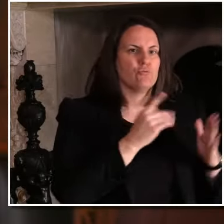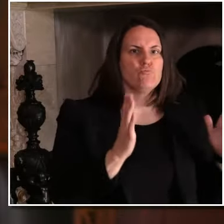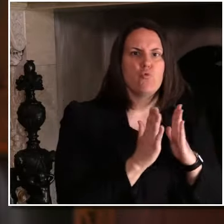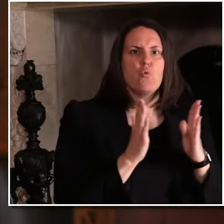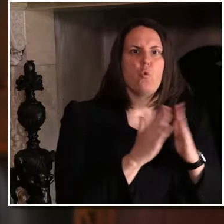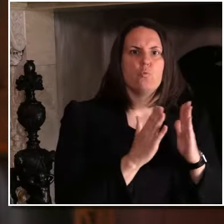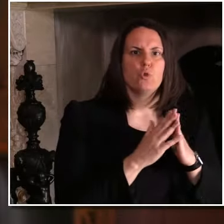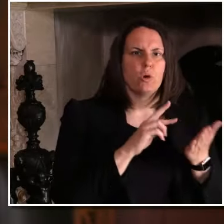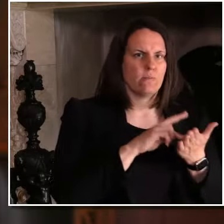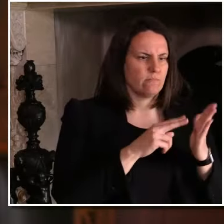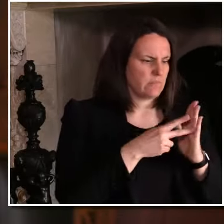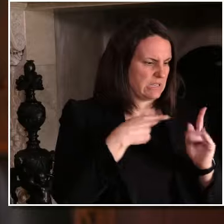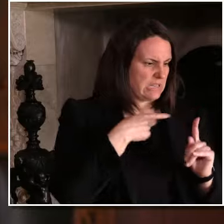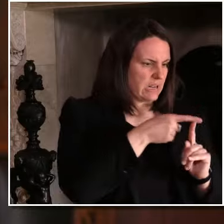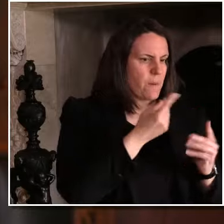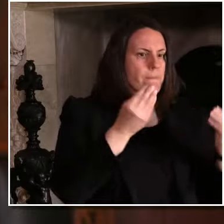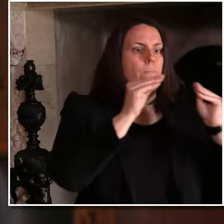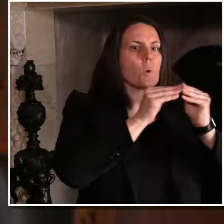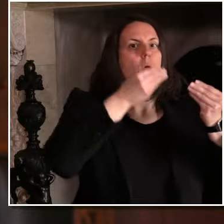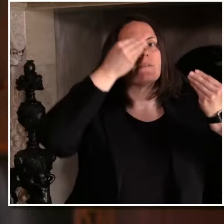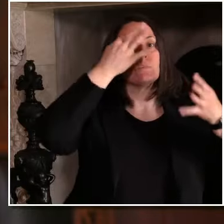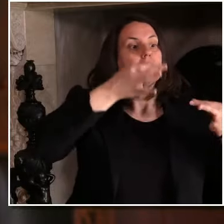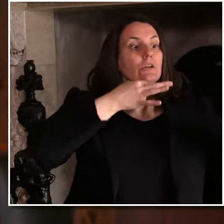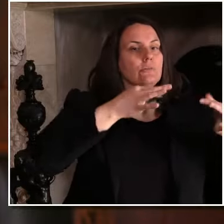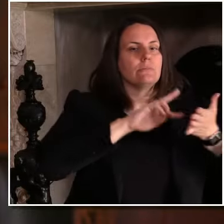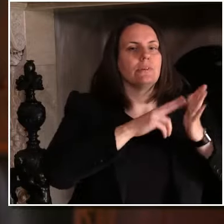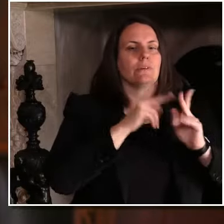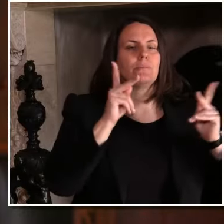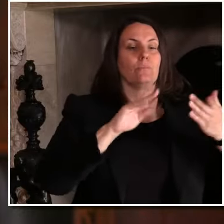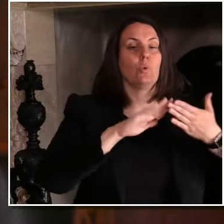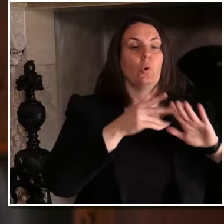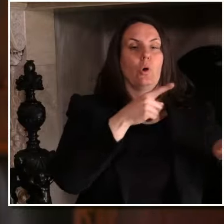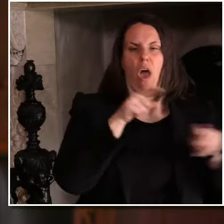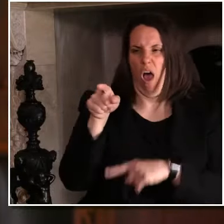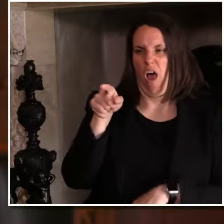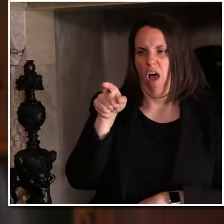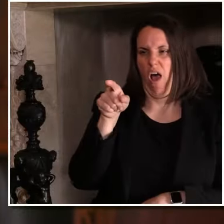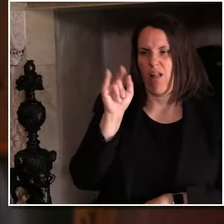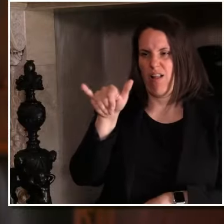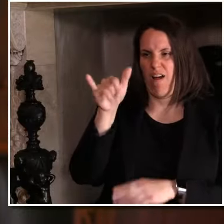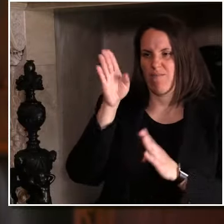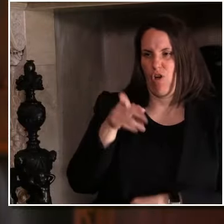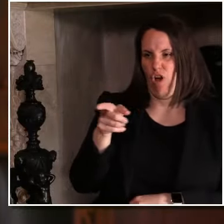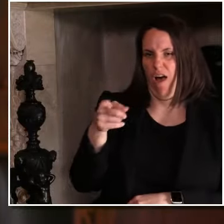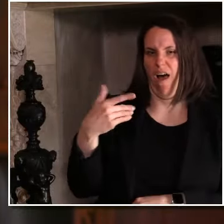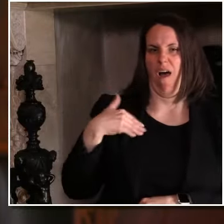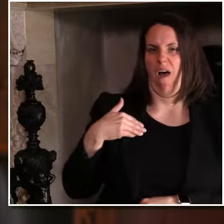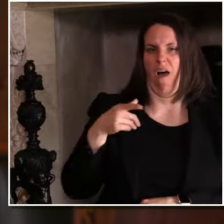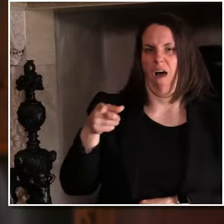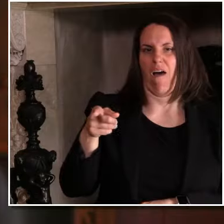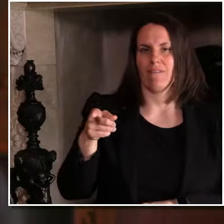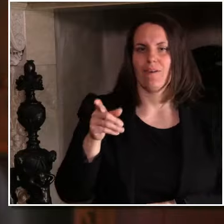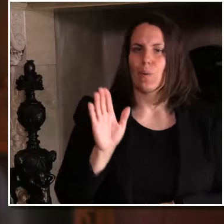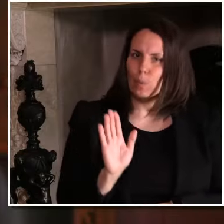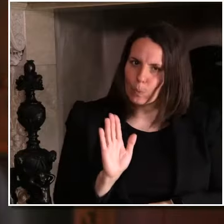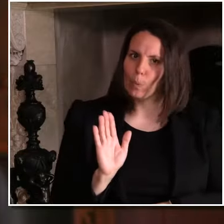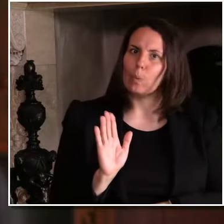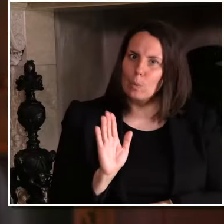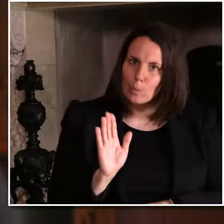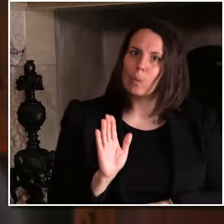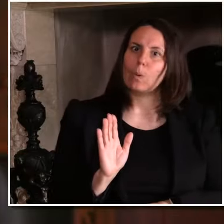so gender or other race, ethnicity, other things are less likely to